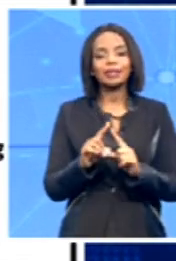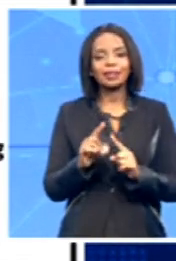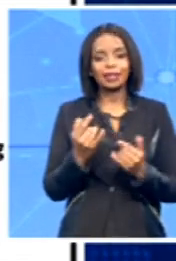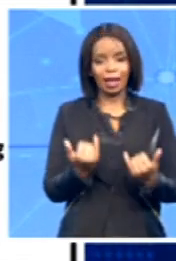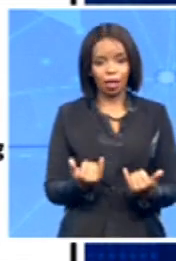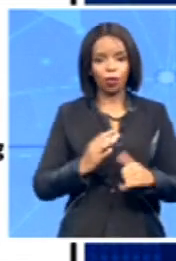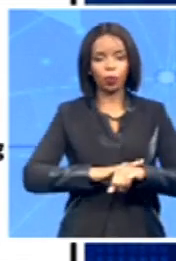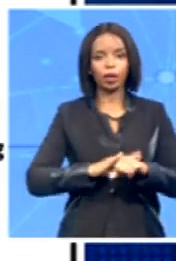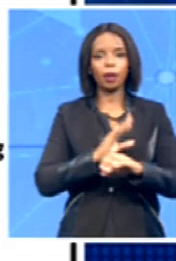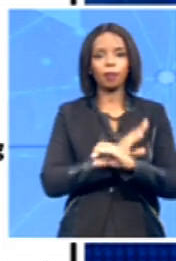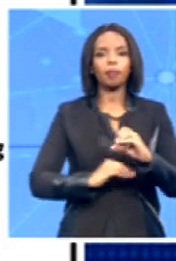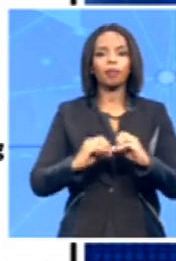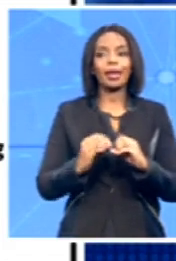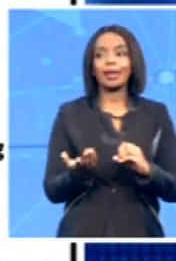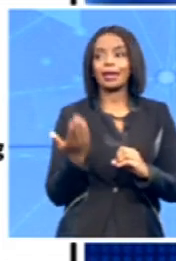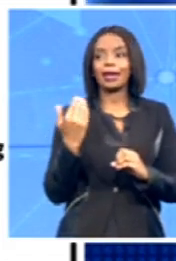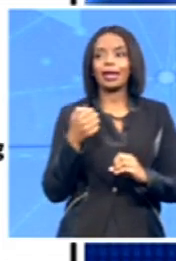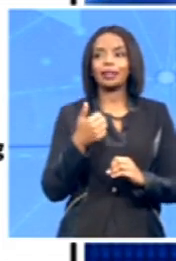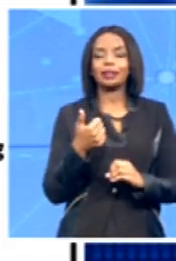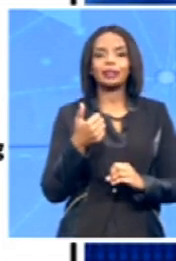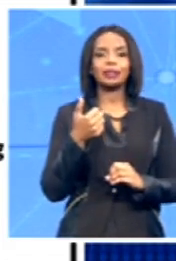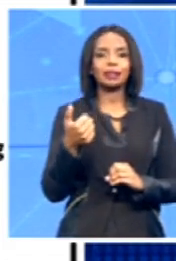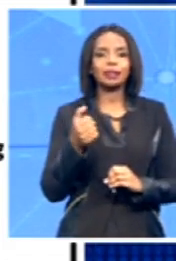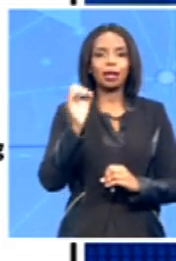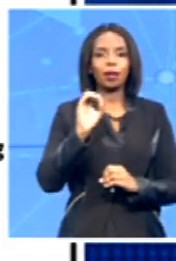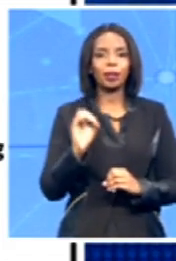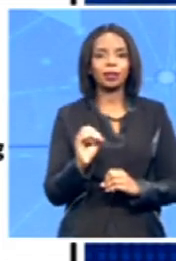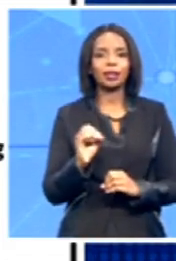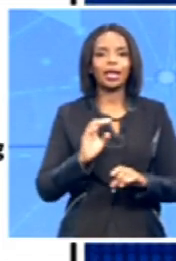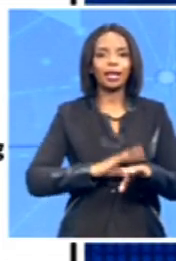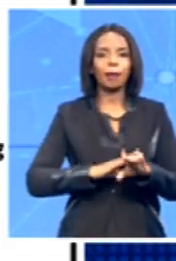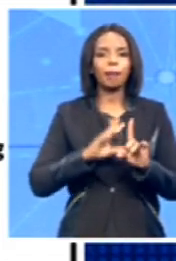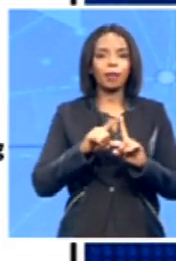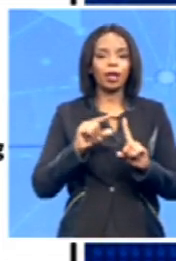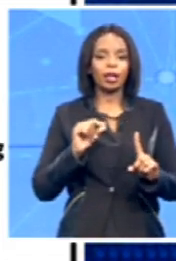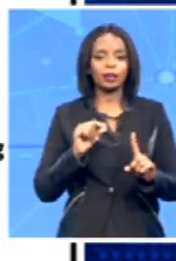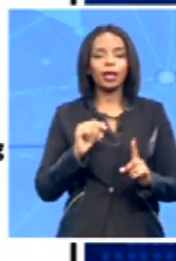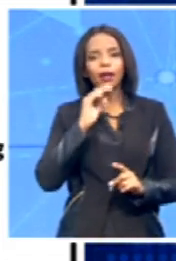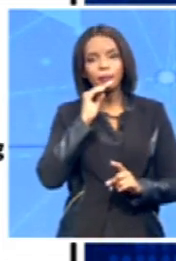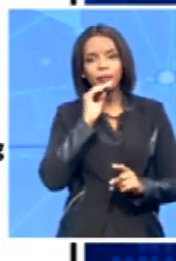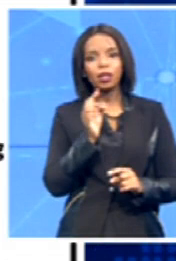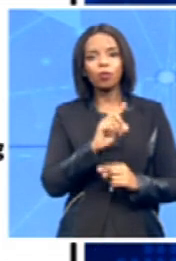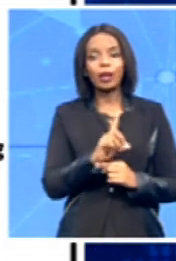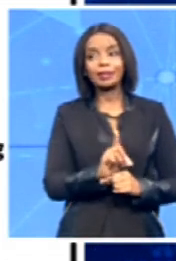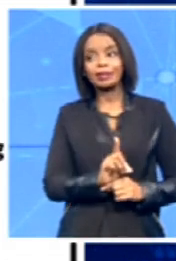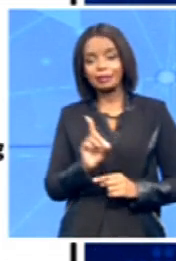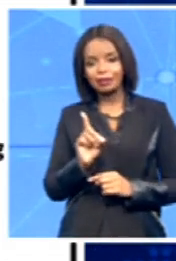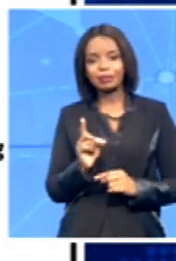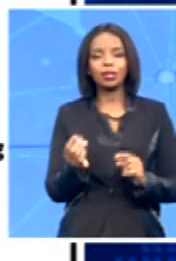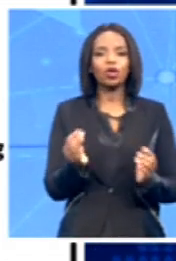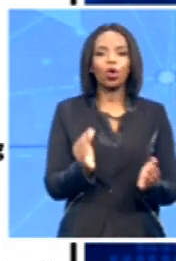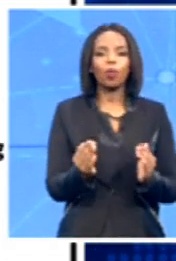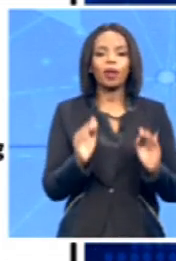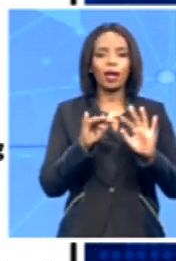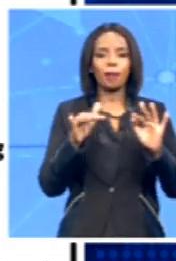the Delta period. So this really just gives you that compared to unvaccinated people, fully vaccinated people